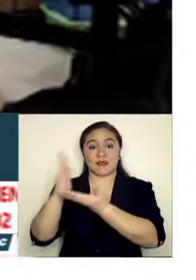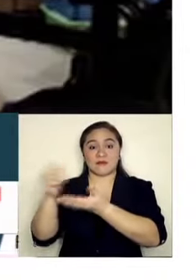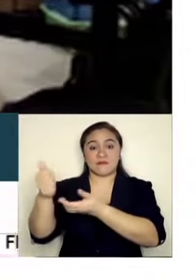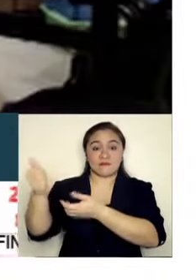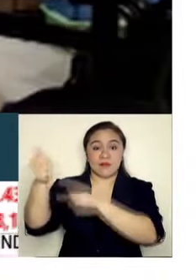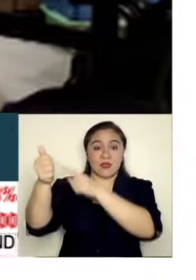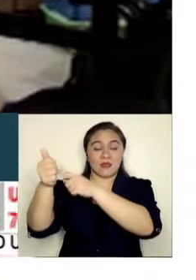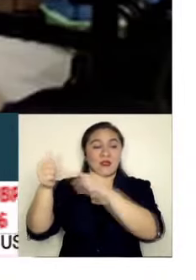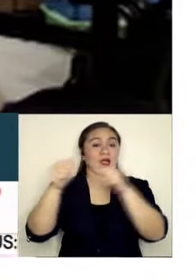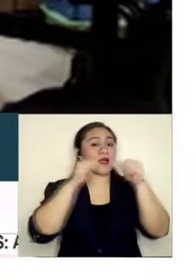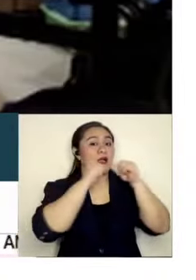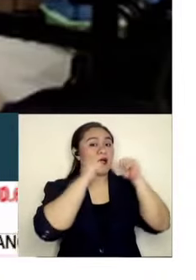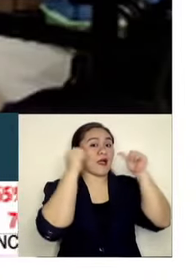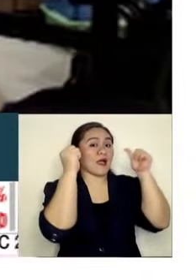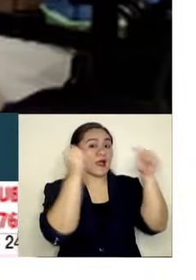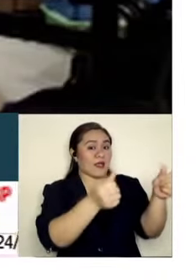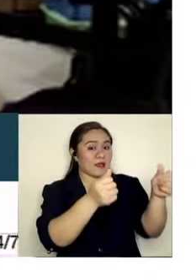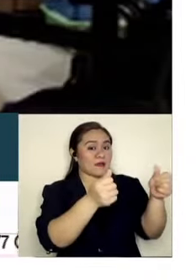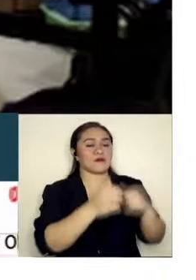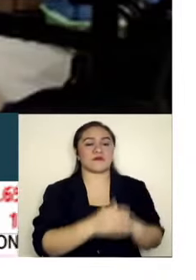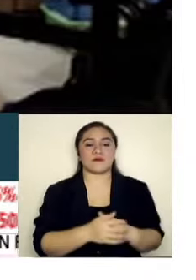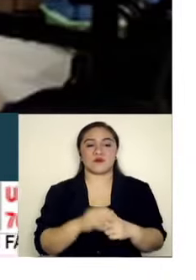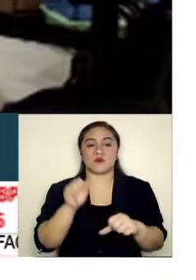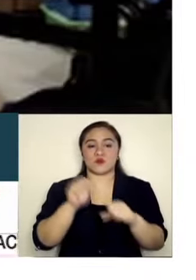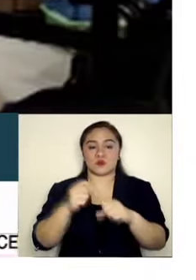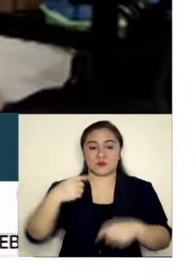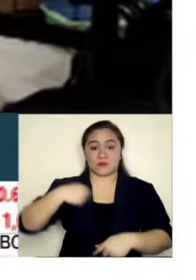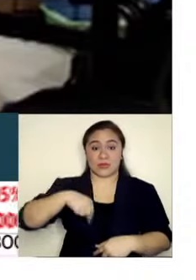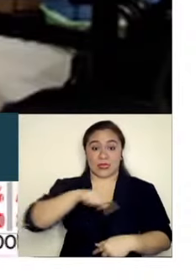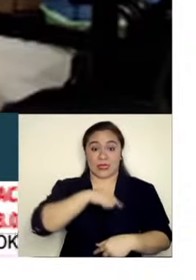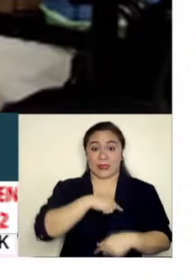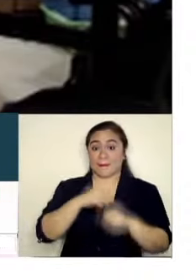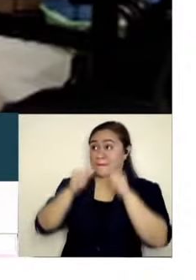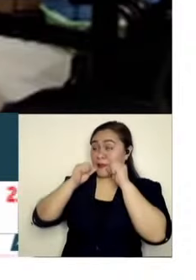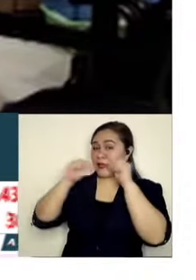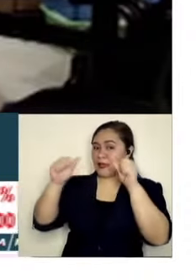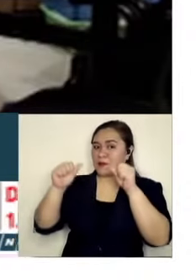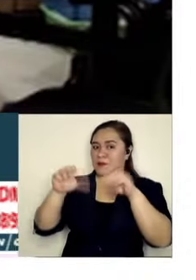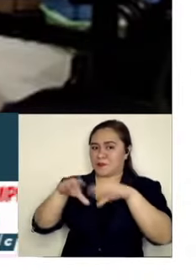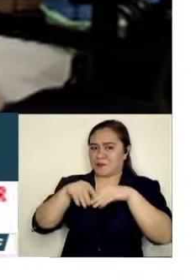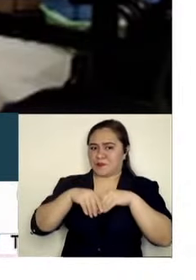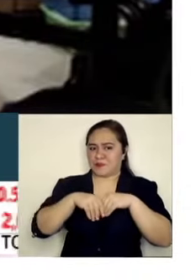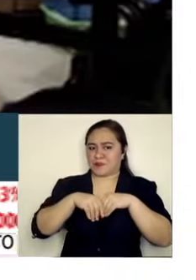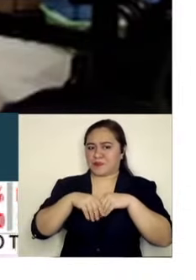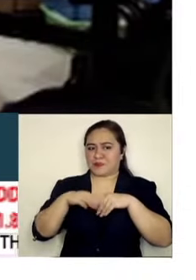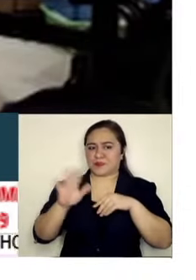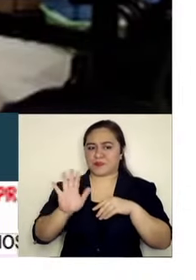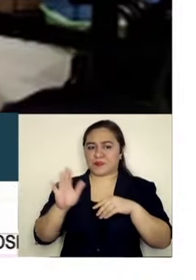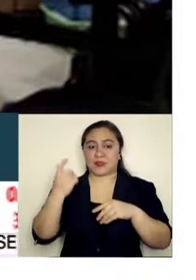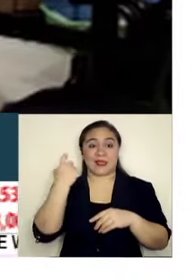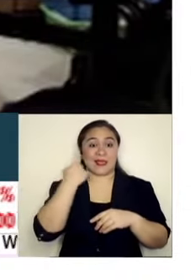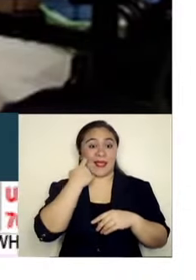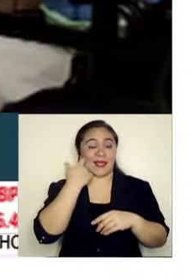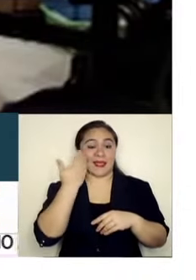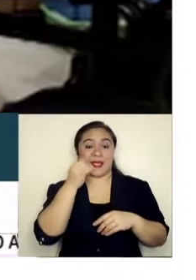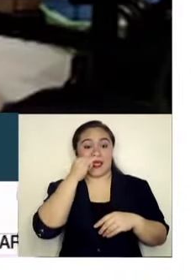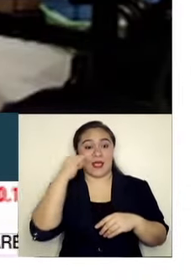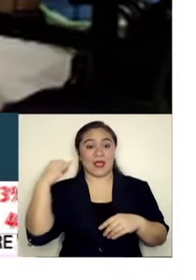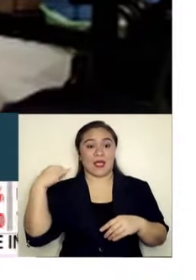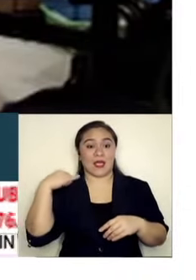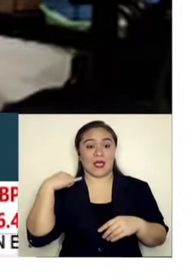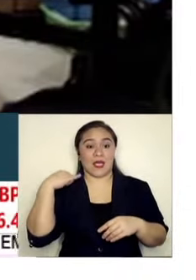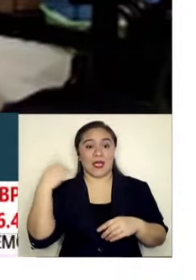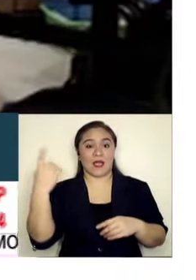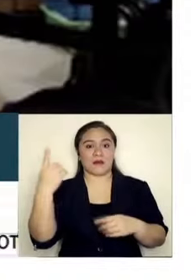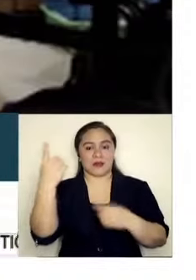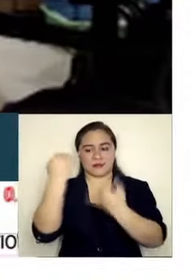critical information. So we are not allowed to give it. Kaya yesterday when I was interviewed by ABS-CBN, I was surprised how did they